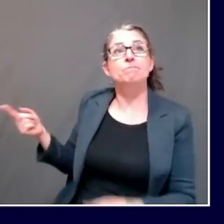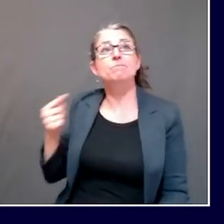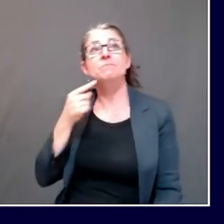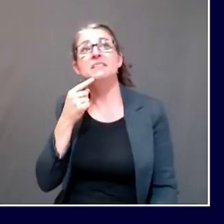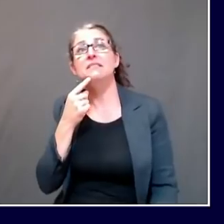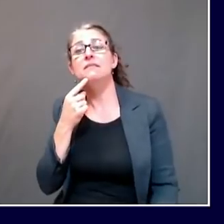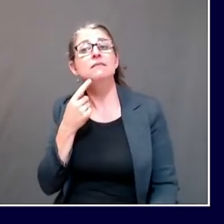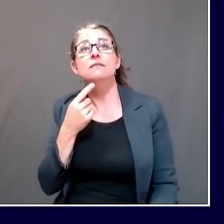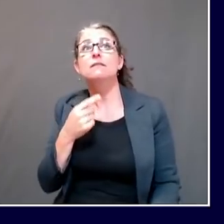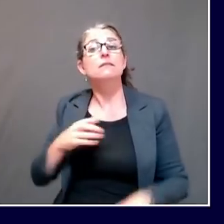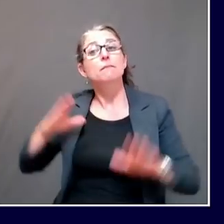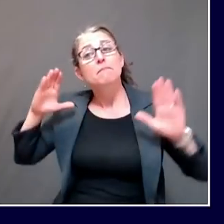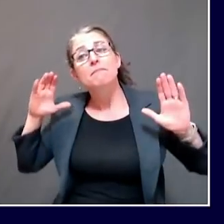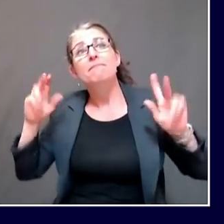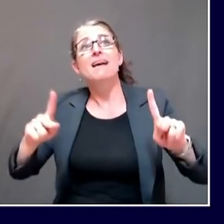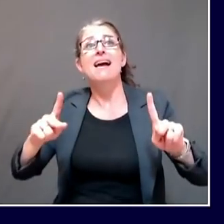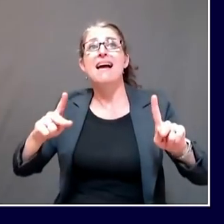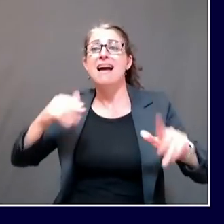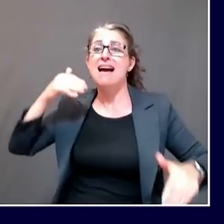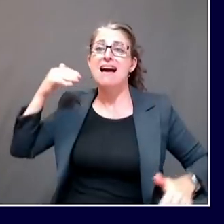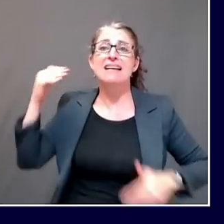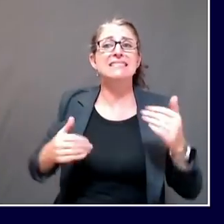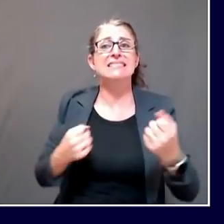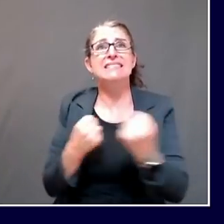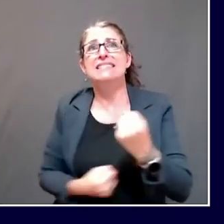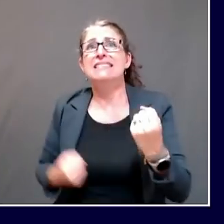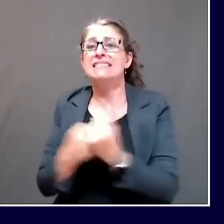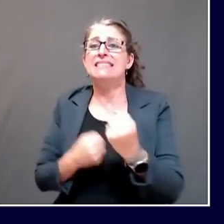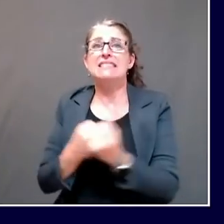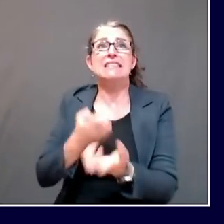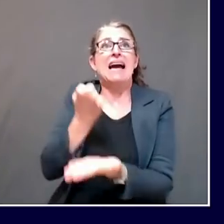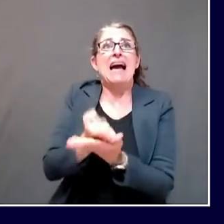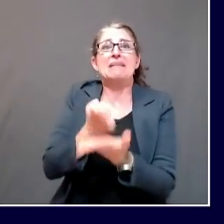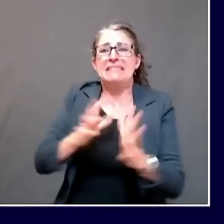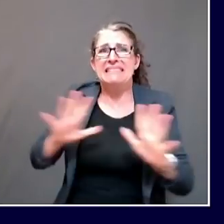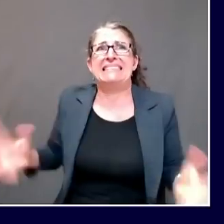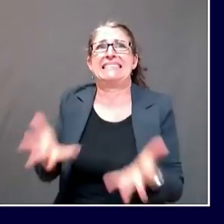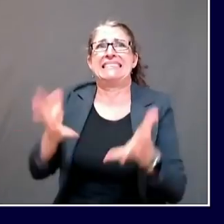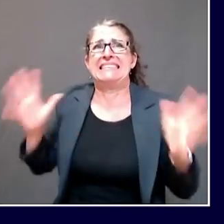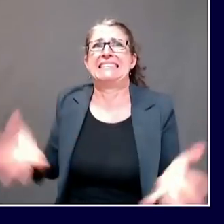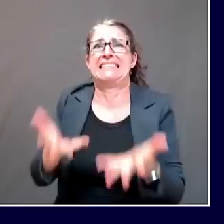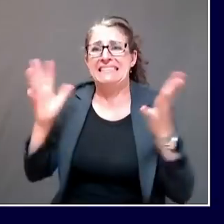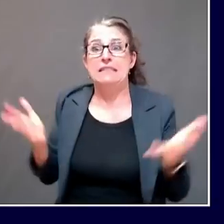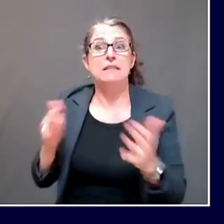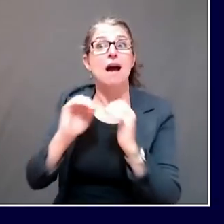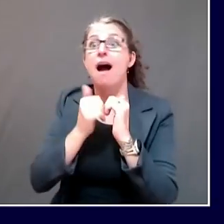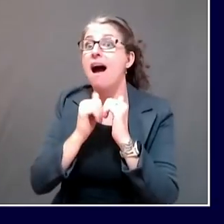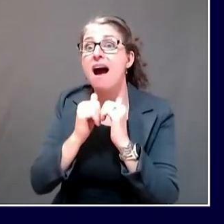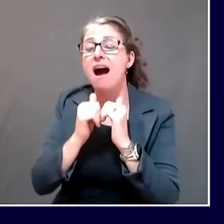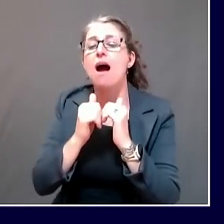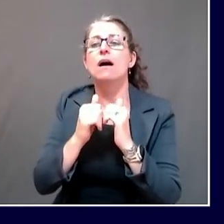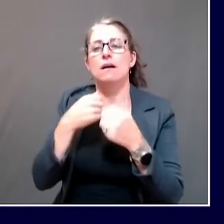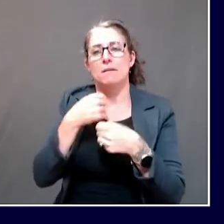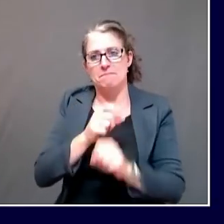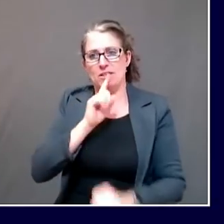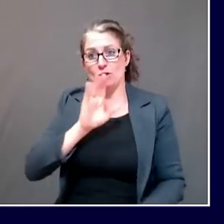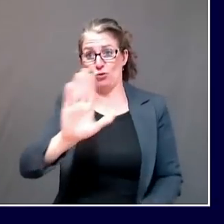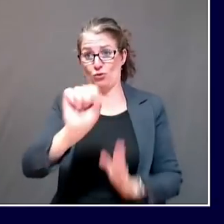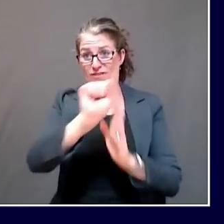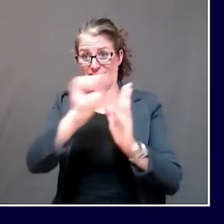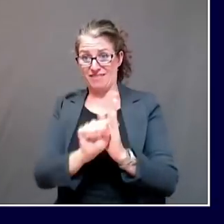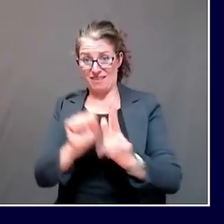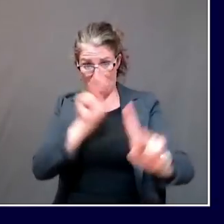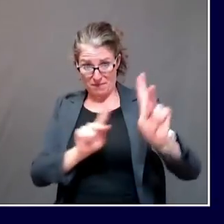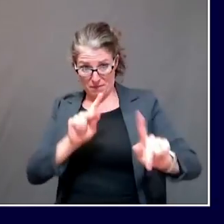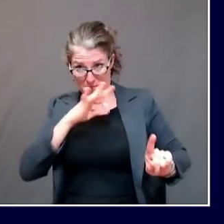under control in your state. President Rosengren also said, as long as the virus poses significant threats to public